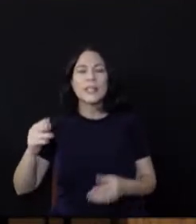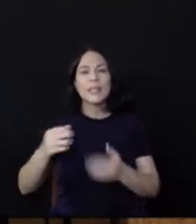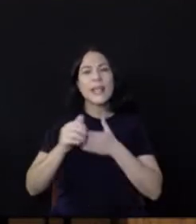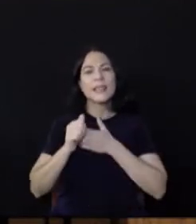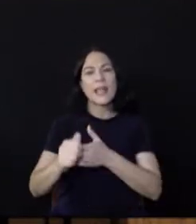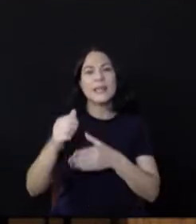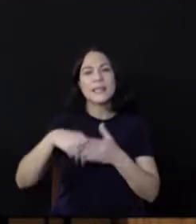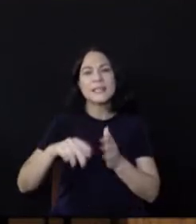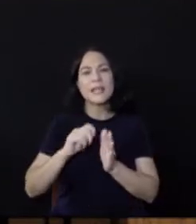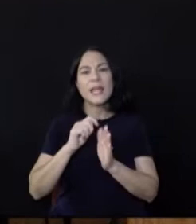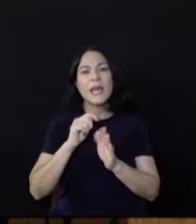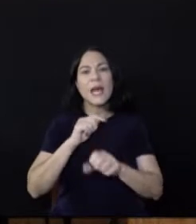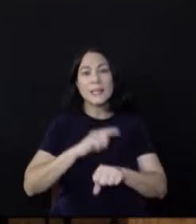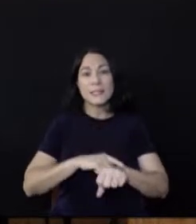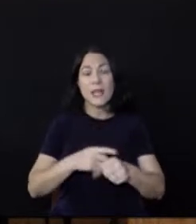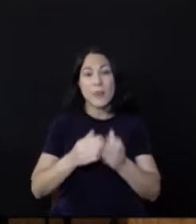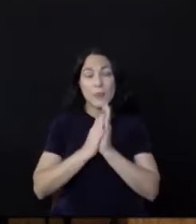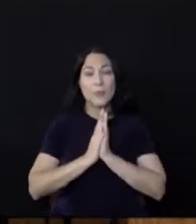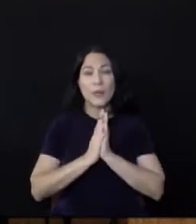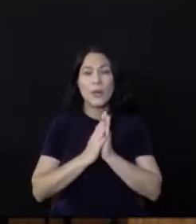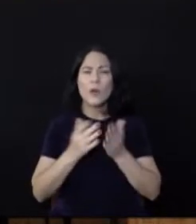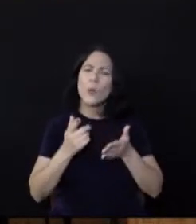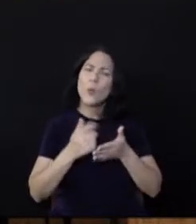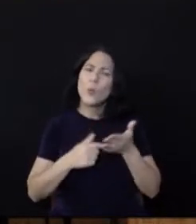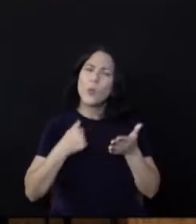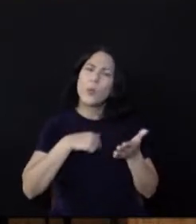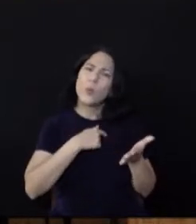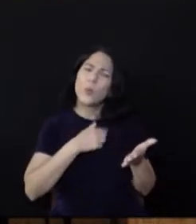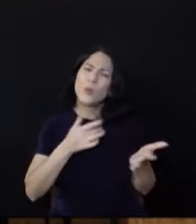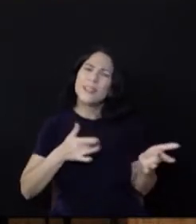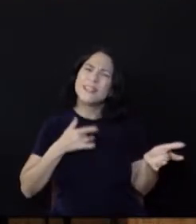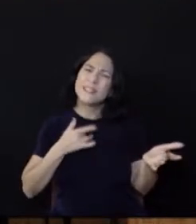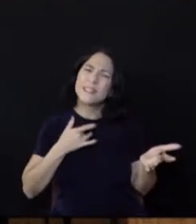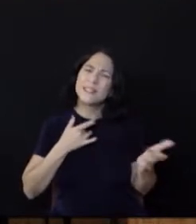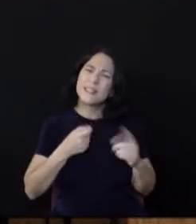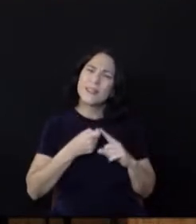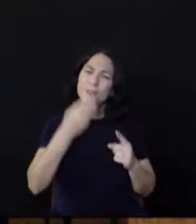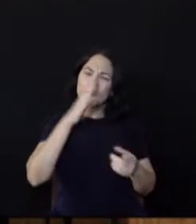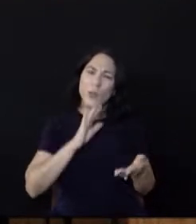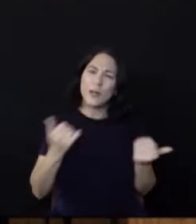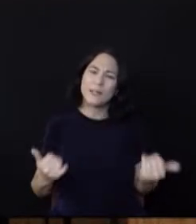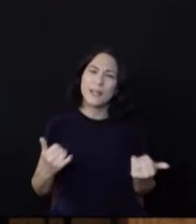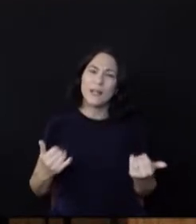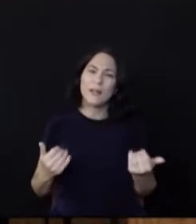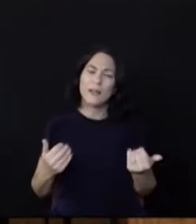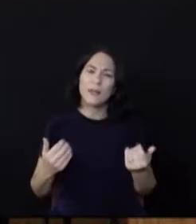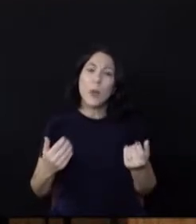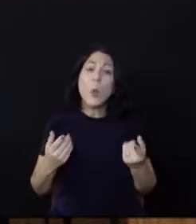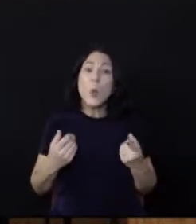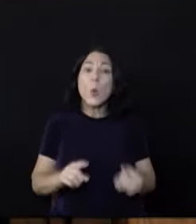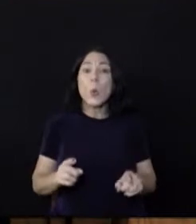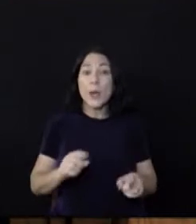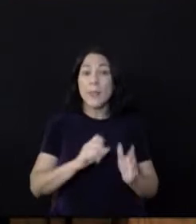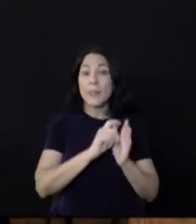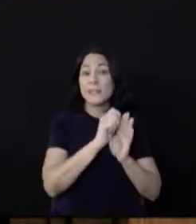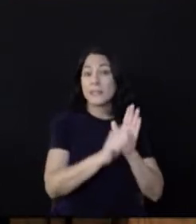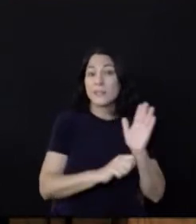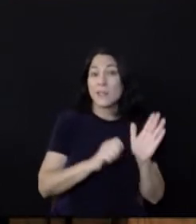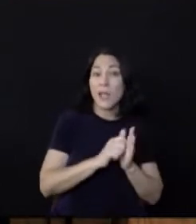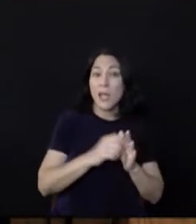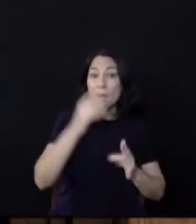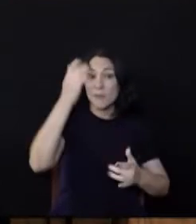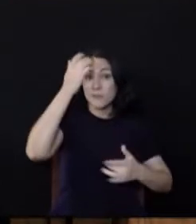are sensing with God right now? Somebody said recently, when you come out of this time of